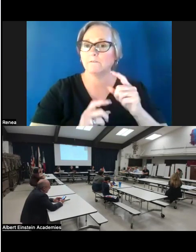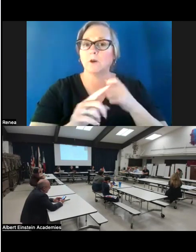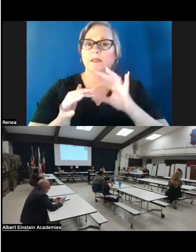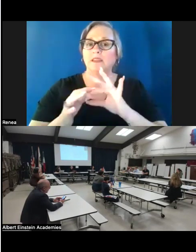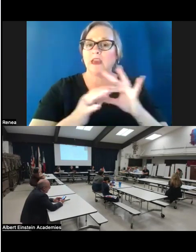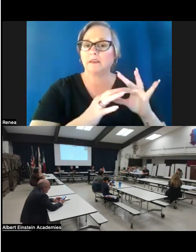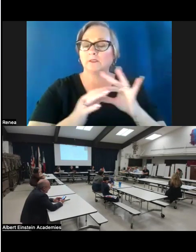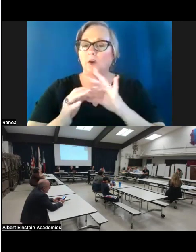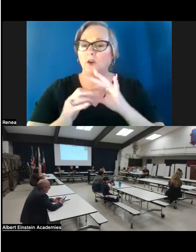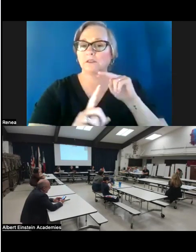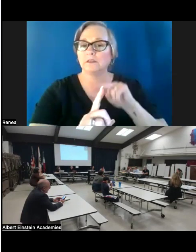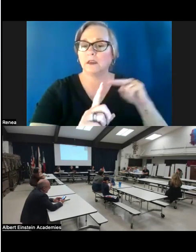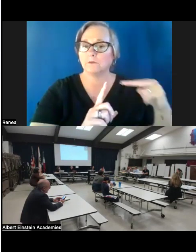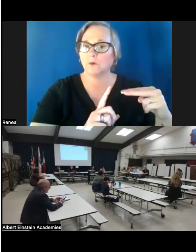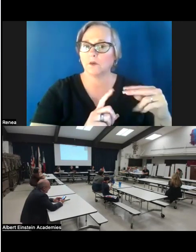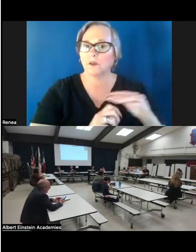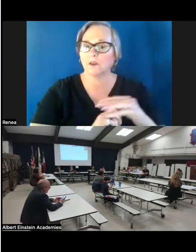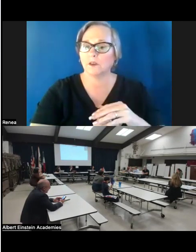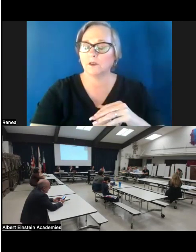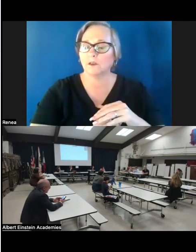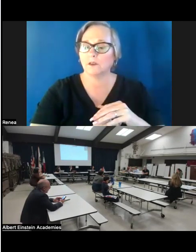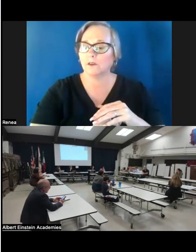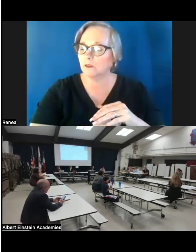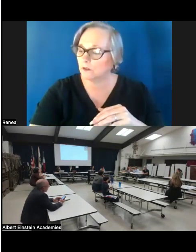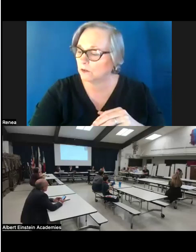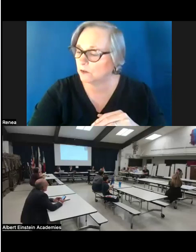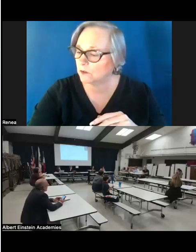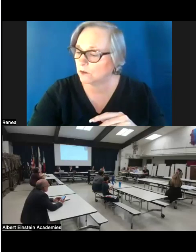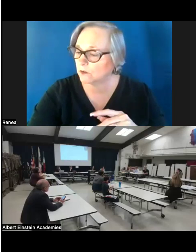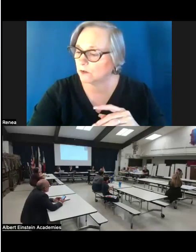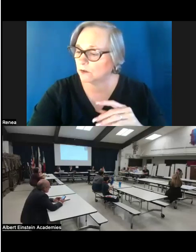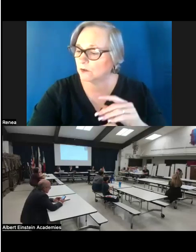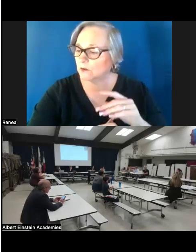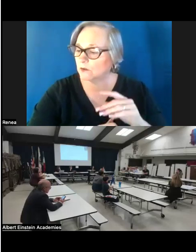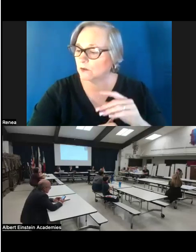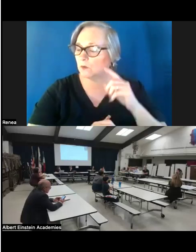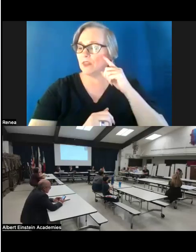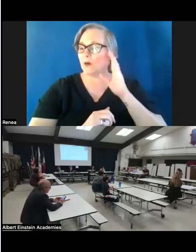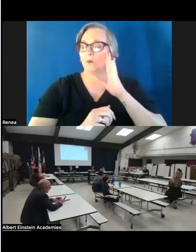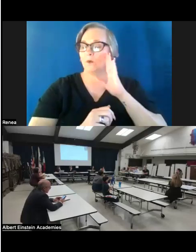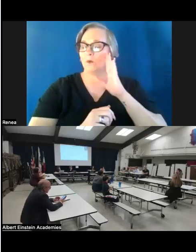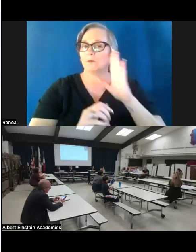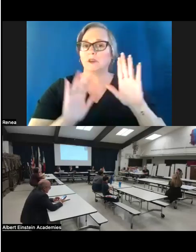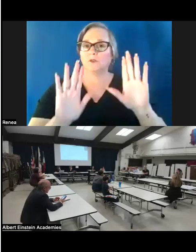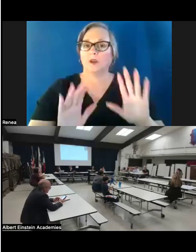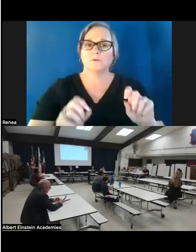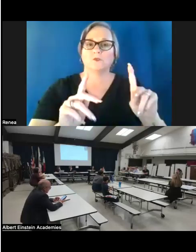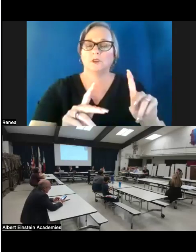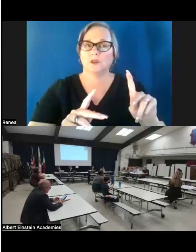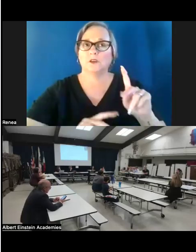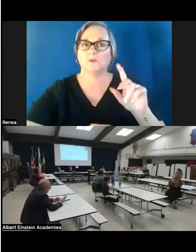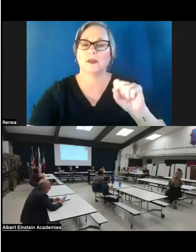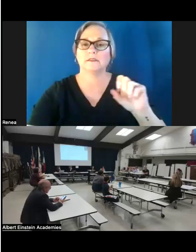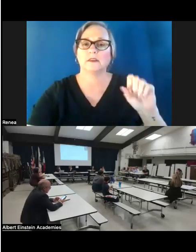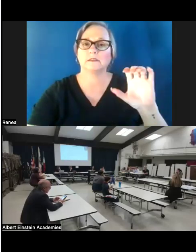we thought that the back to school barbecue would be a great opportunity to have an SSC presence. And so who would our point of contact be so